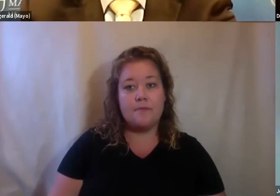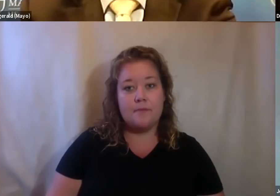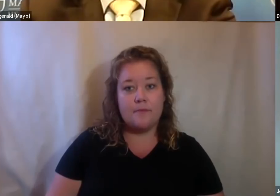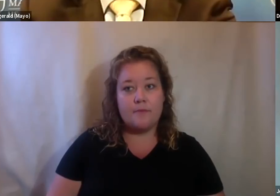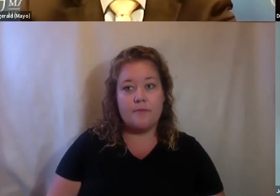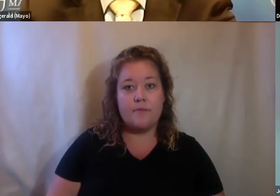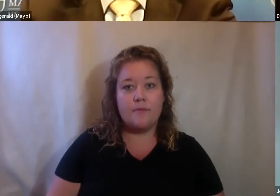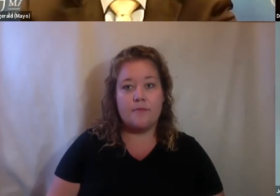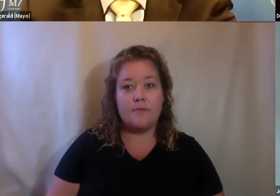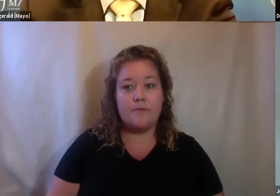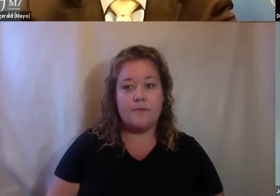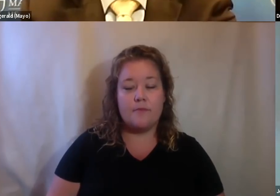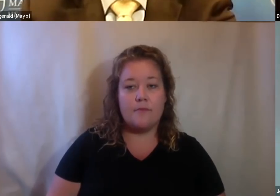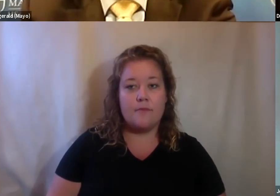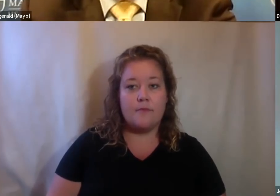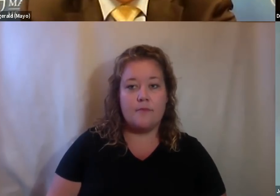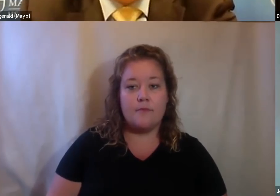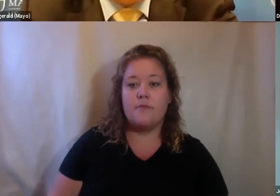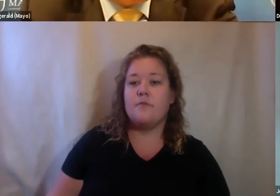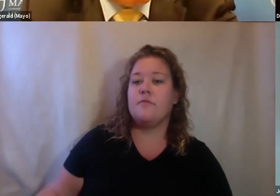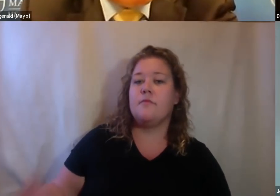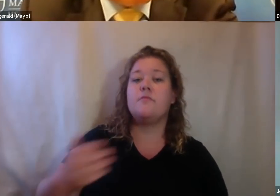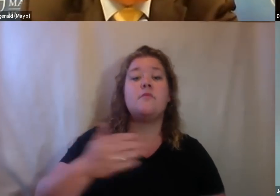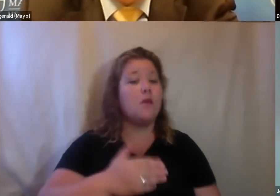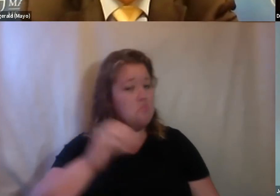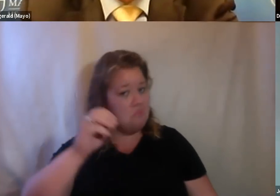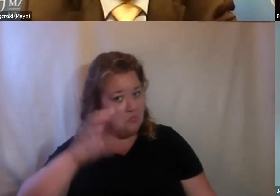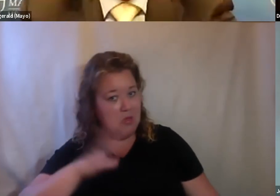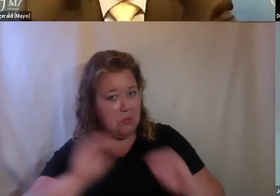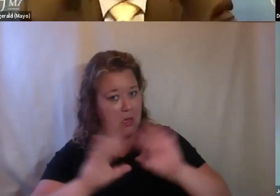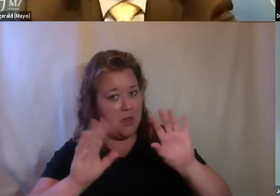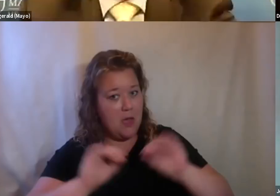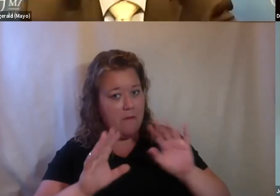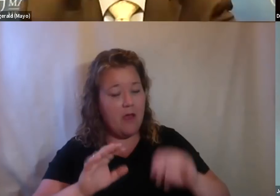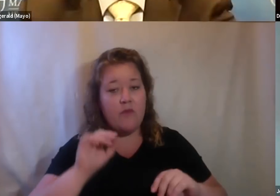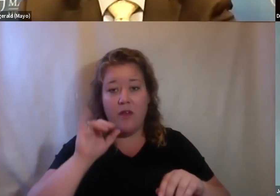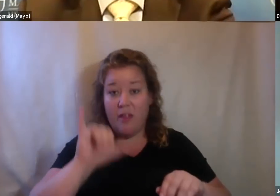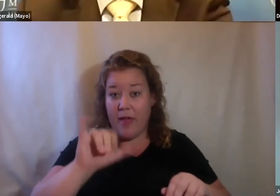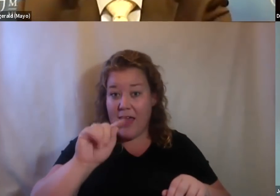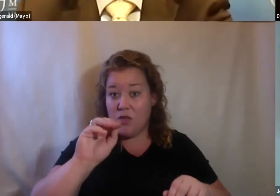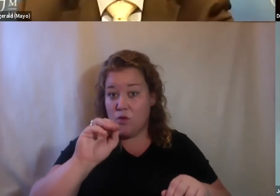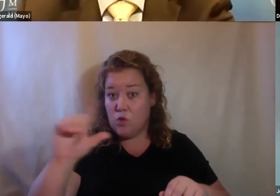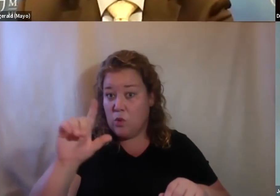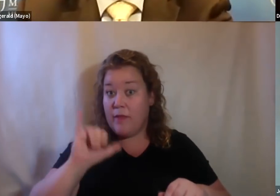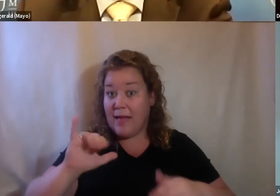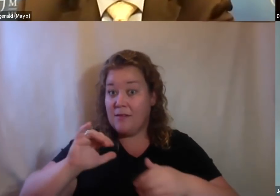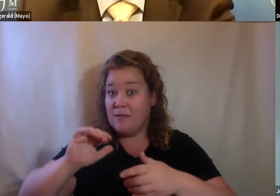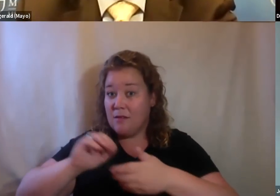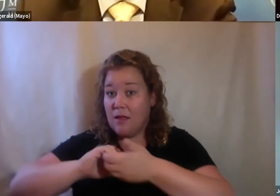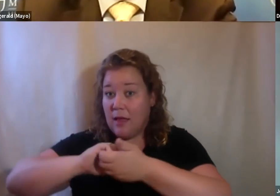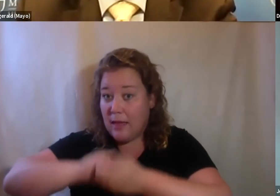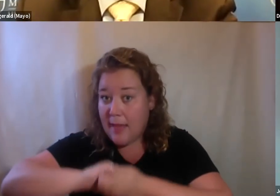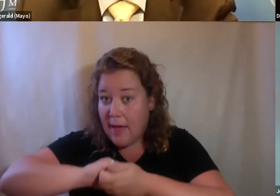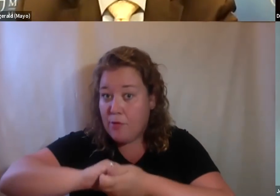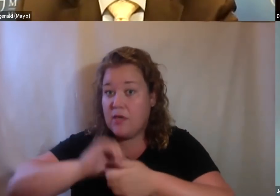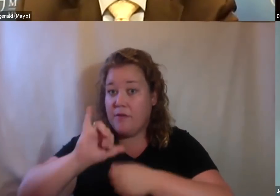Okay, so when you're referring to this tool, is it a collaborative? Is that the tool that you are referring to?